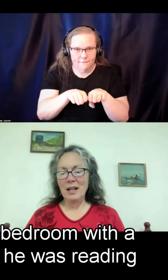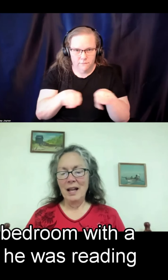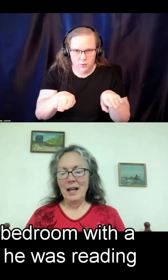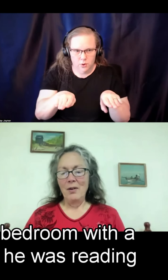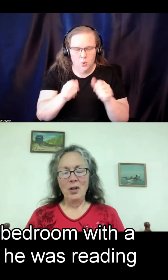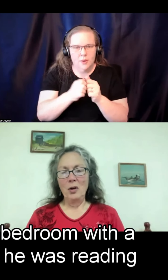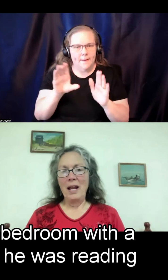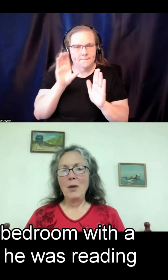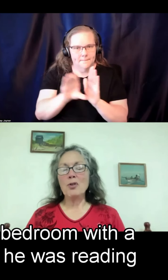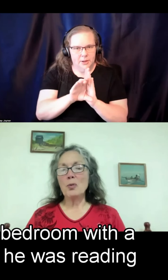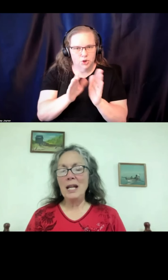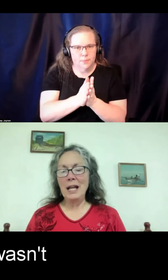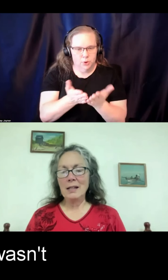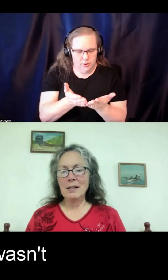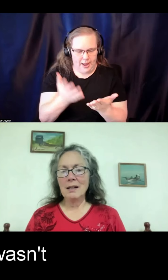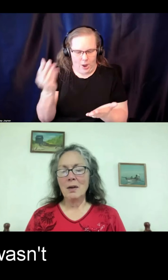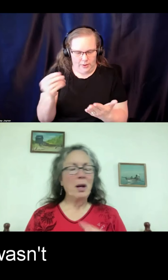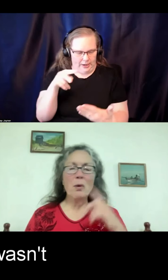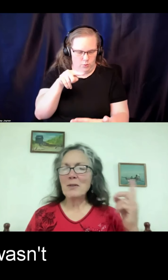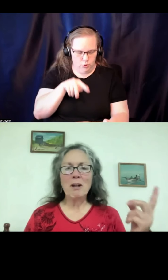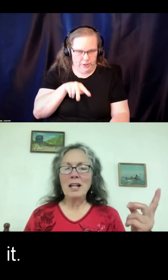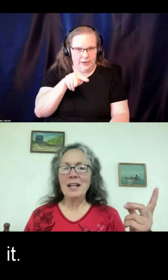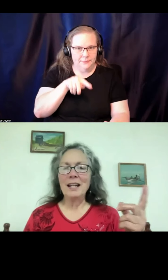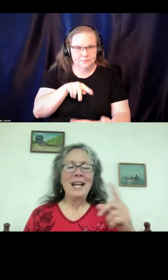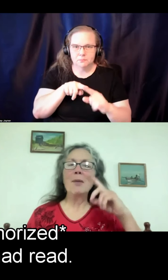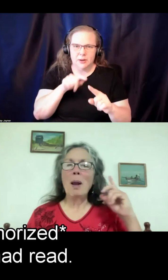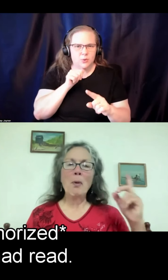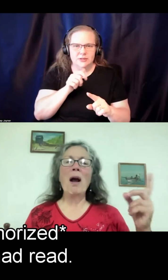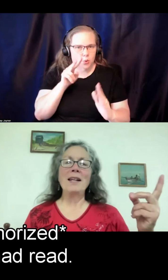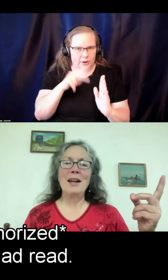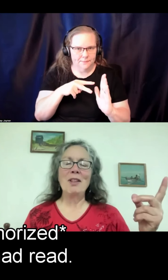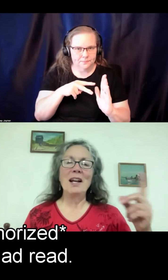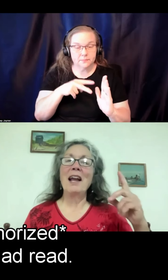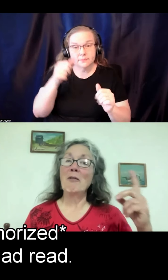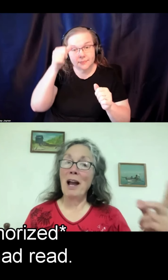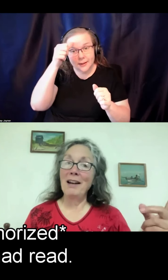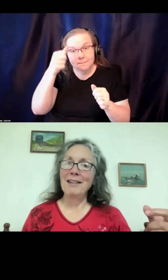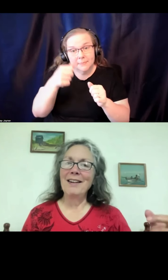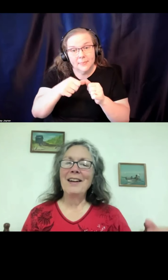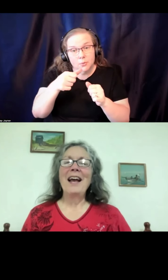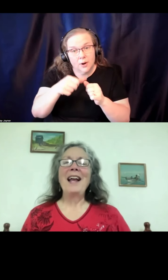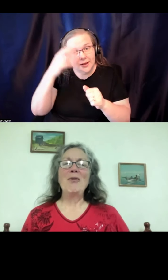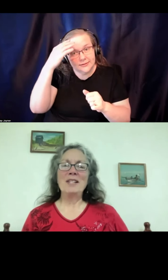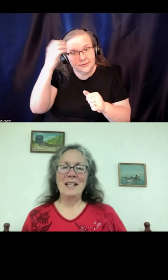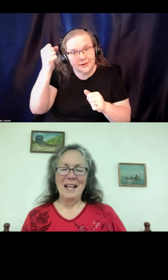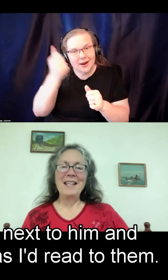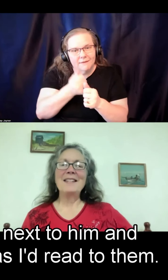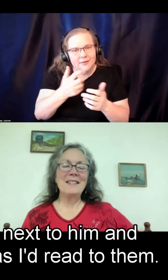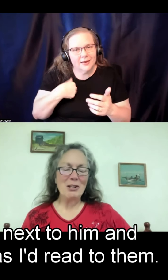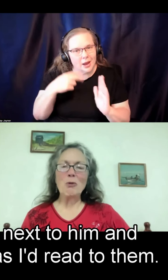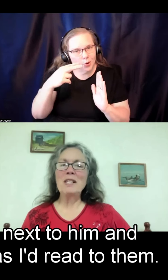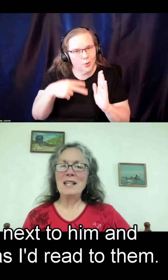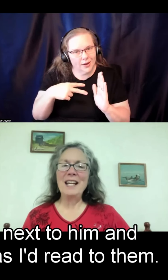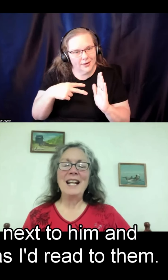out, Yeah. and he was reading it, but he wasn't reading it. He had memorized everything I had read. And Yeah.